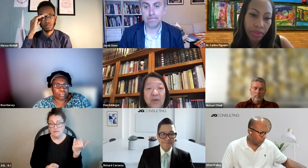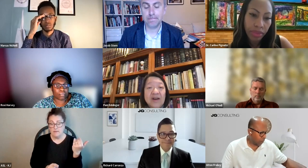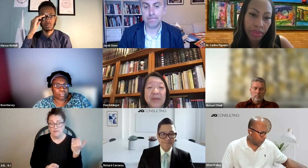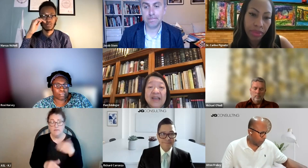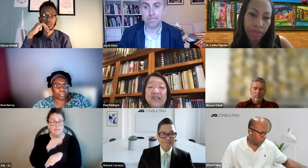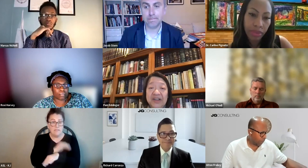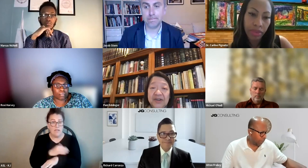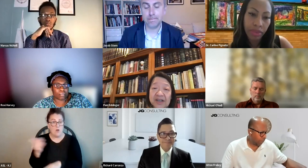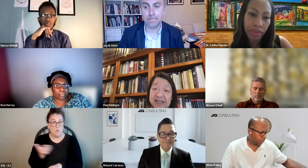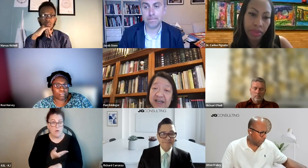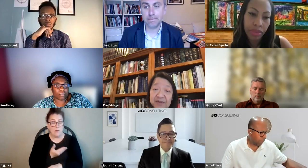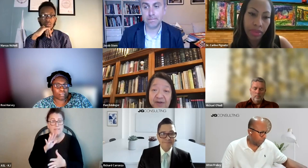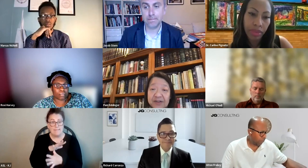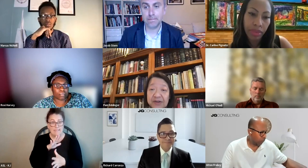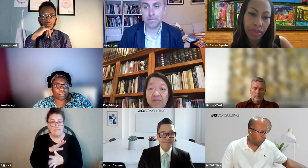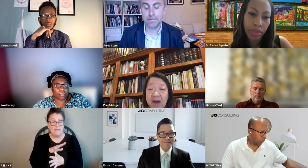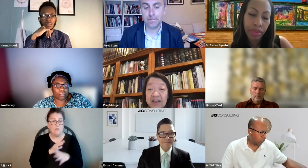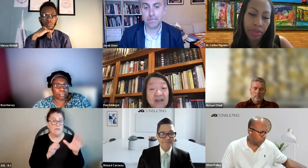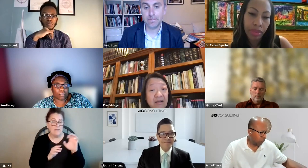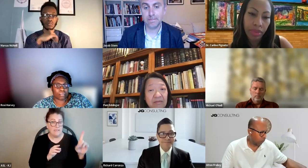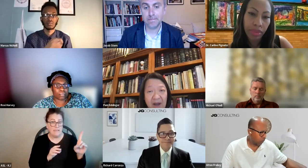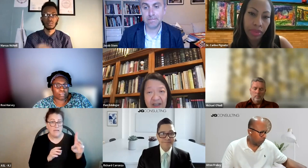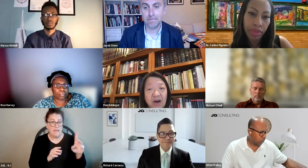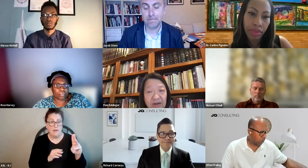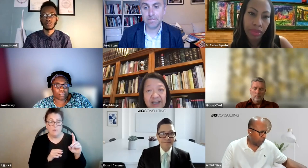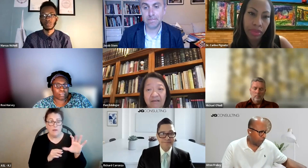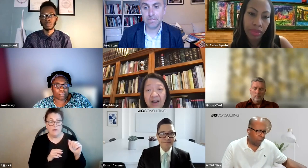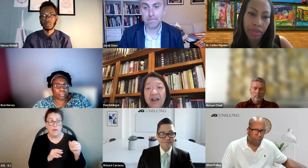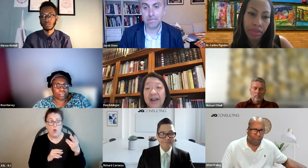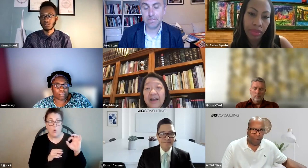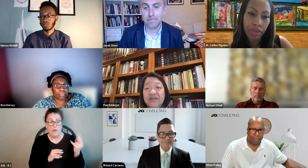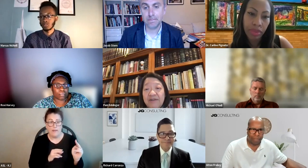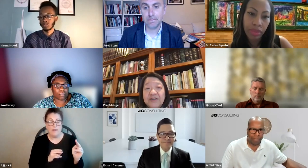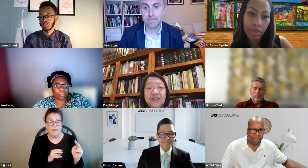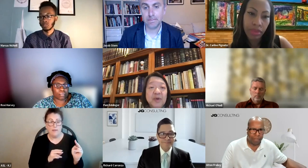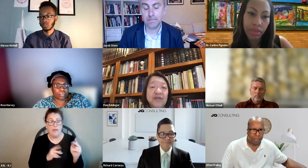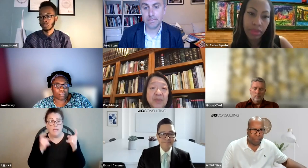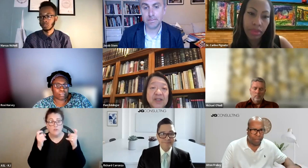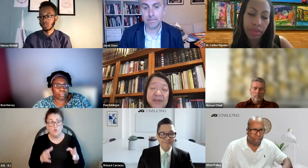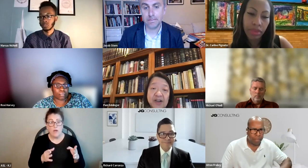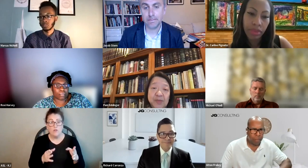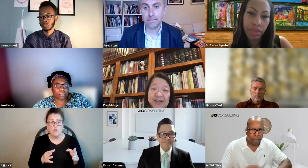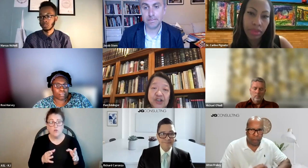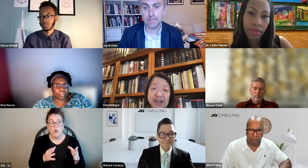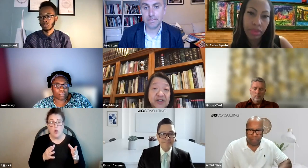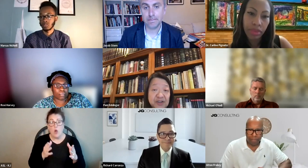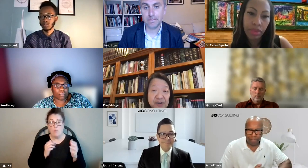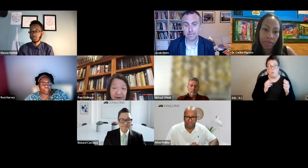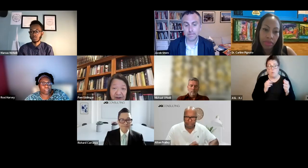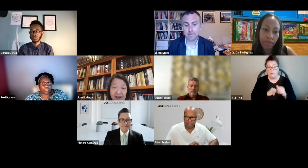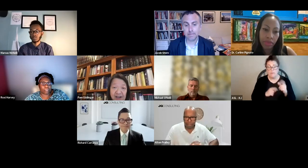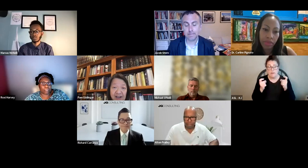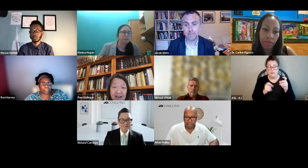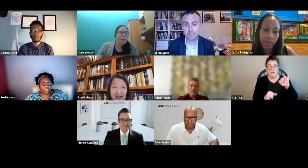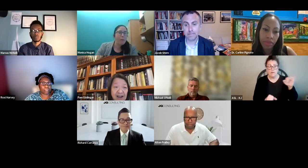tonight we're welcoming Senior Executive Director Monica Hogan and Director of Performance Management Jake